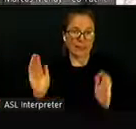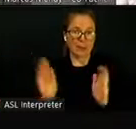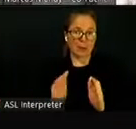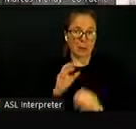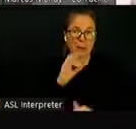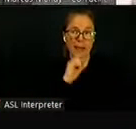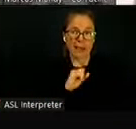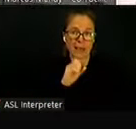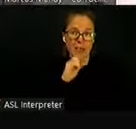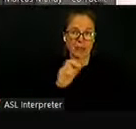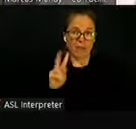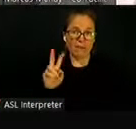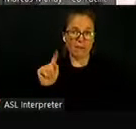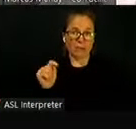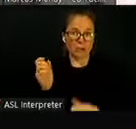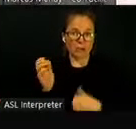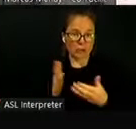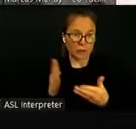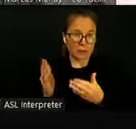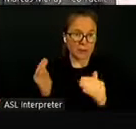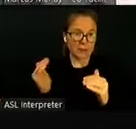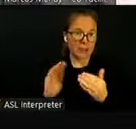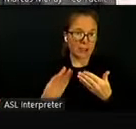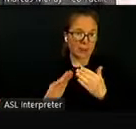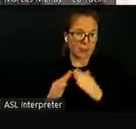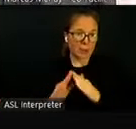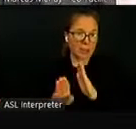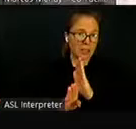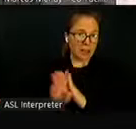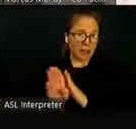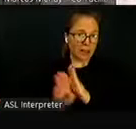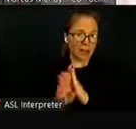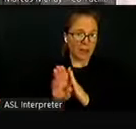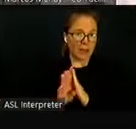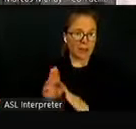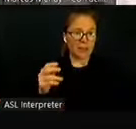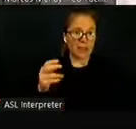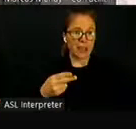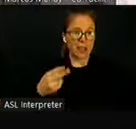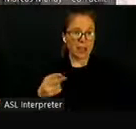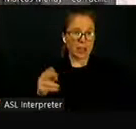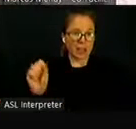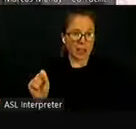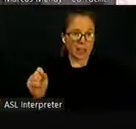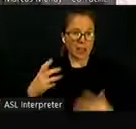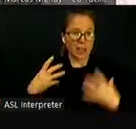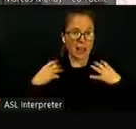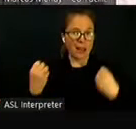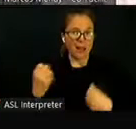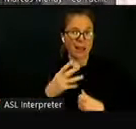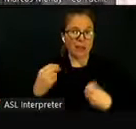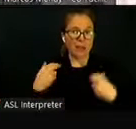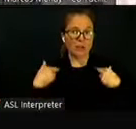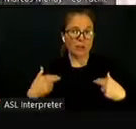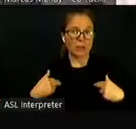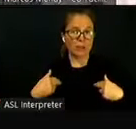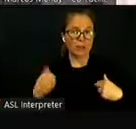services, animal services, community development, as well as HHS, which is our health and human services